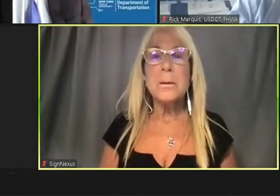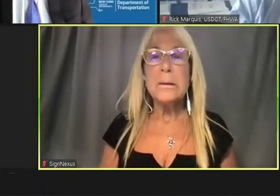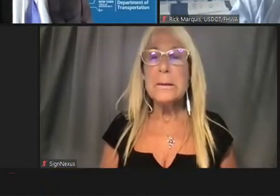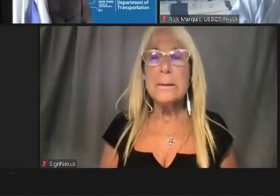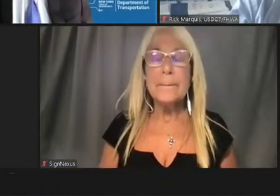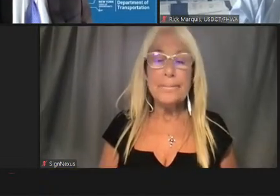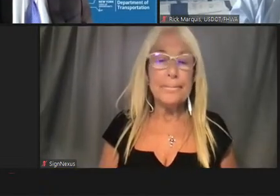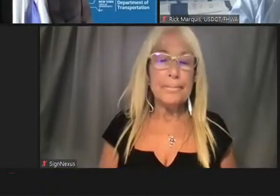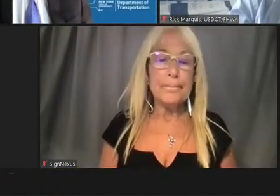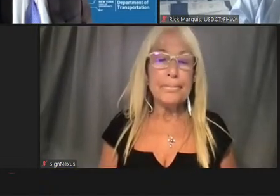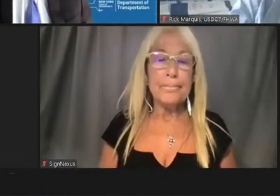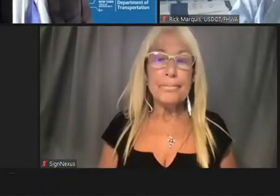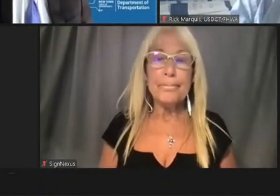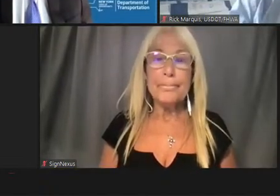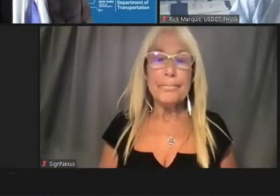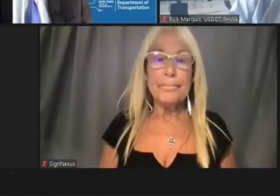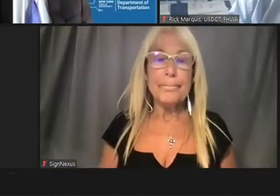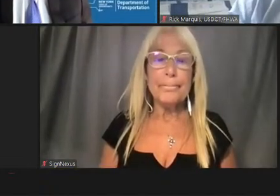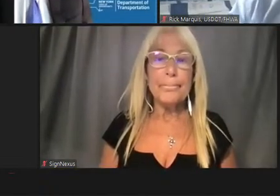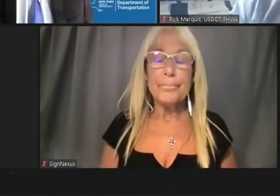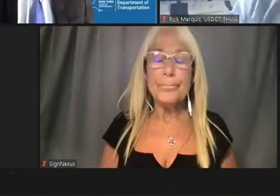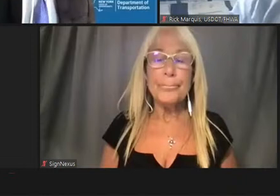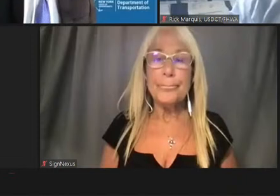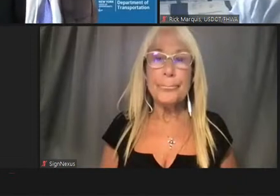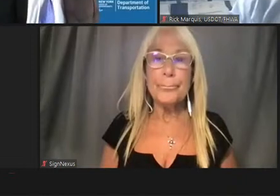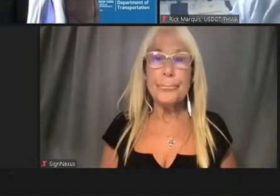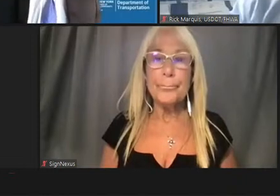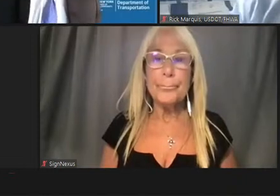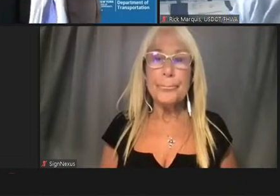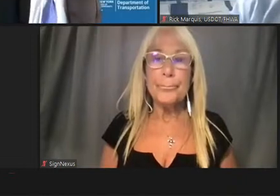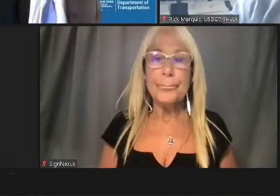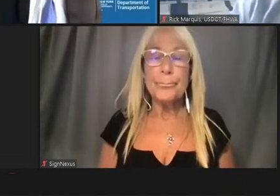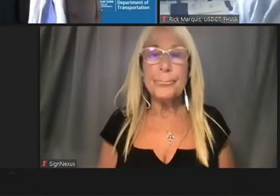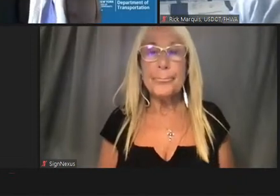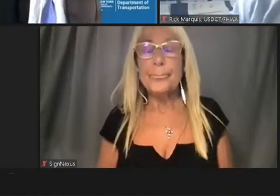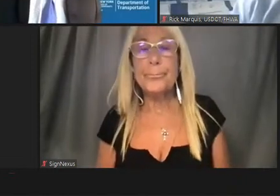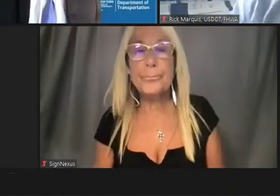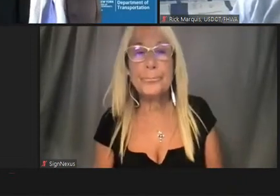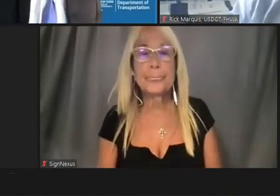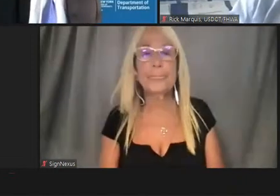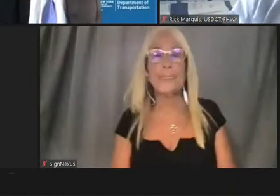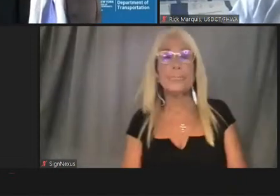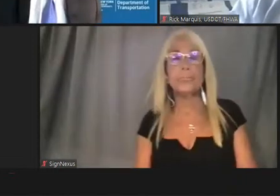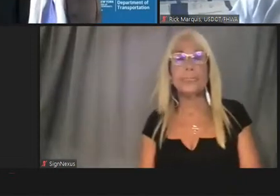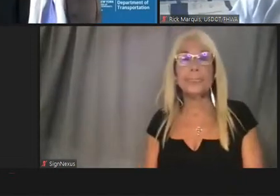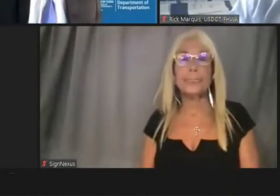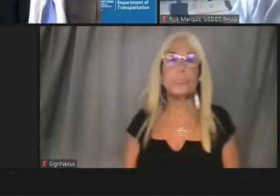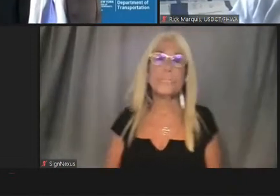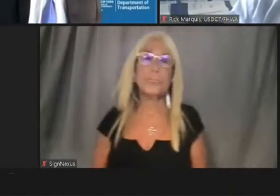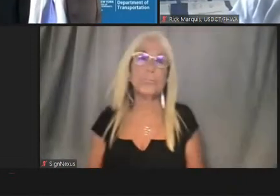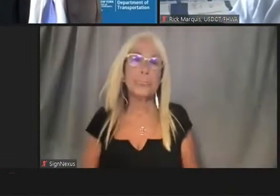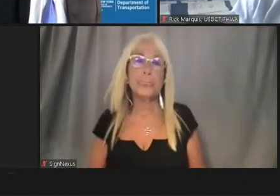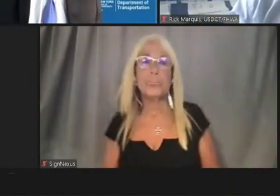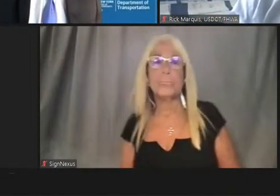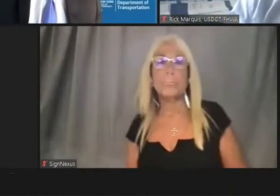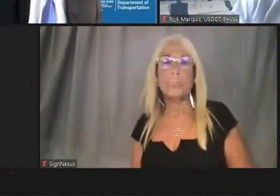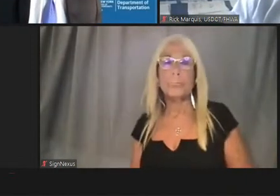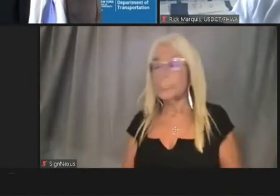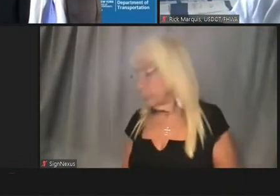I cannot hear yeah we'll come back to Michael if you can get to a better spot and give you your remaining time